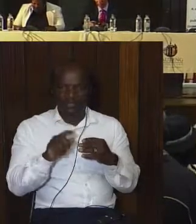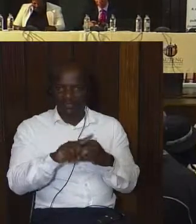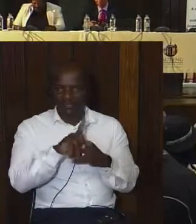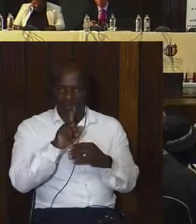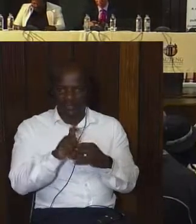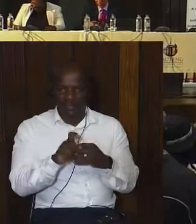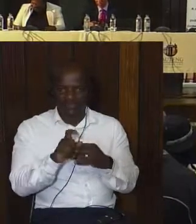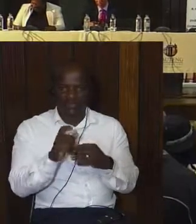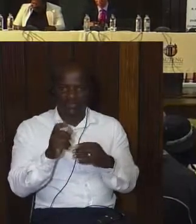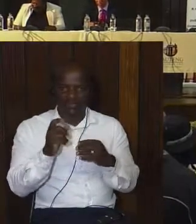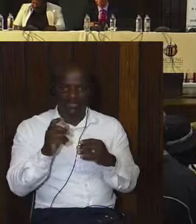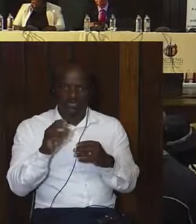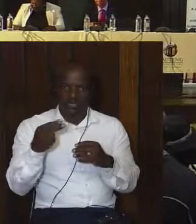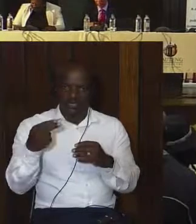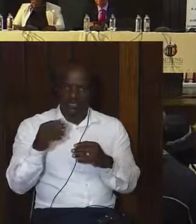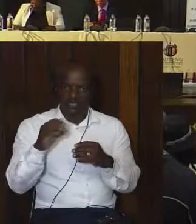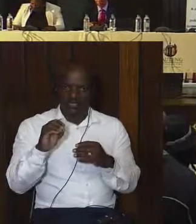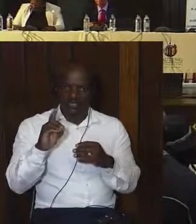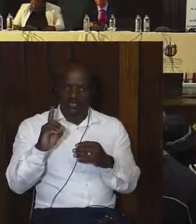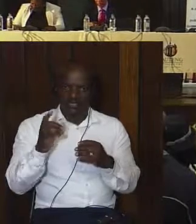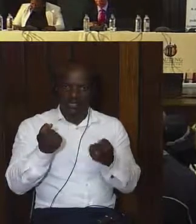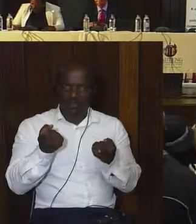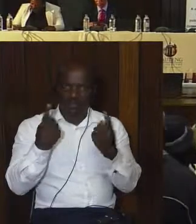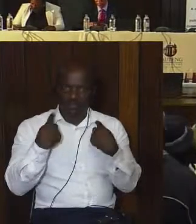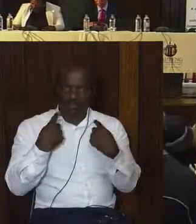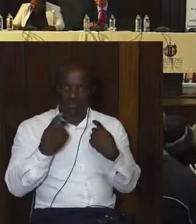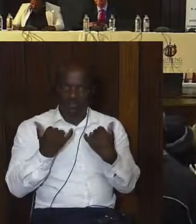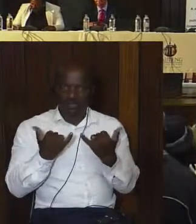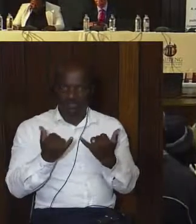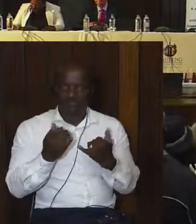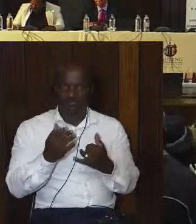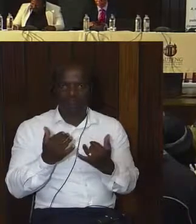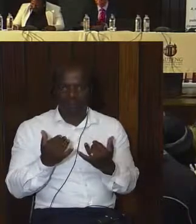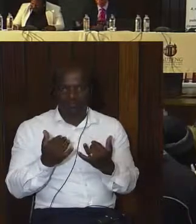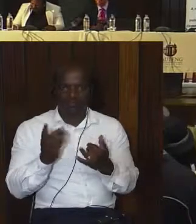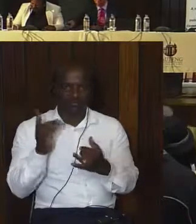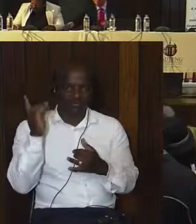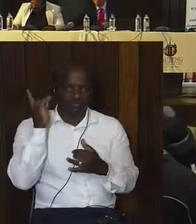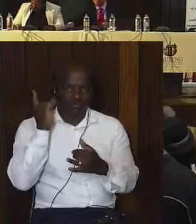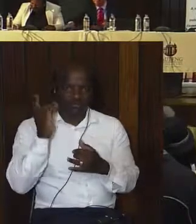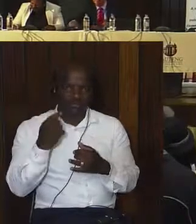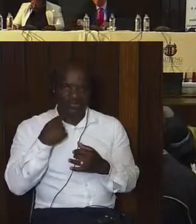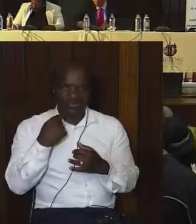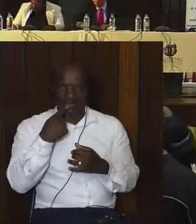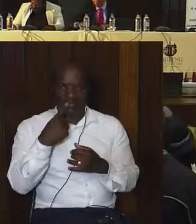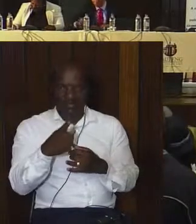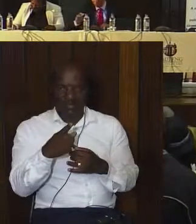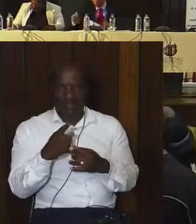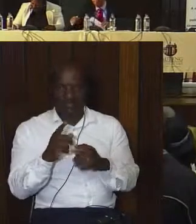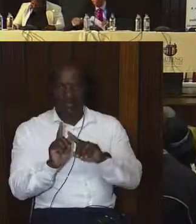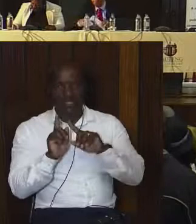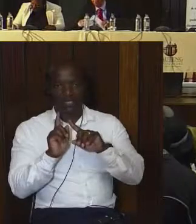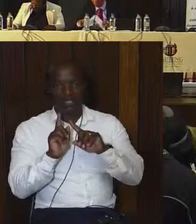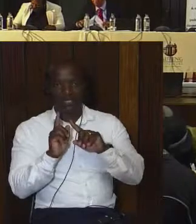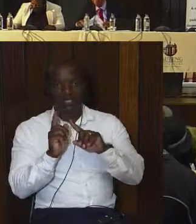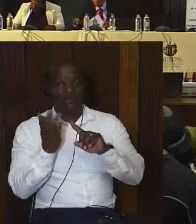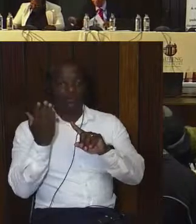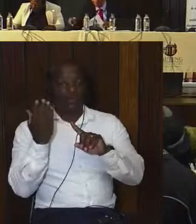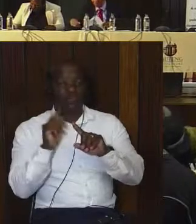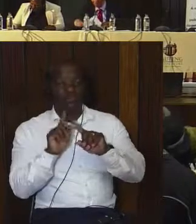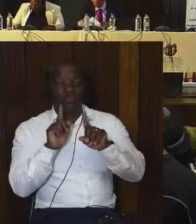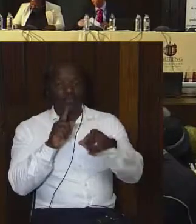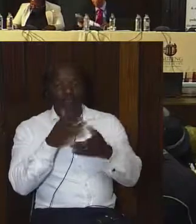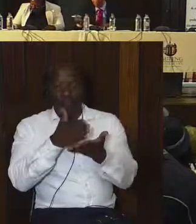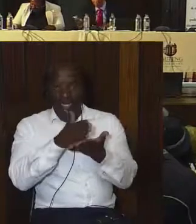headphones on now. If you could just repeat your question. Thanks. Chair, I was saying when you went to Midrand, when you